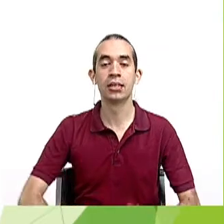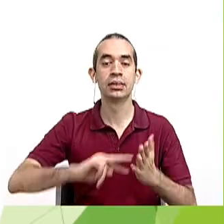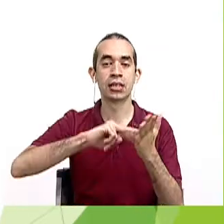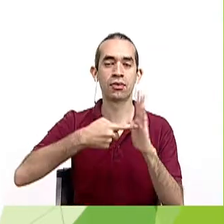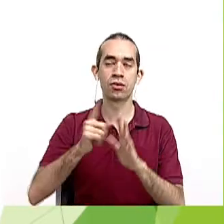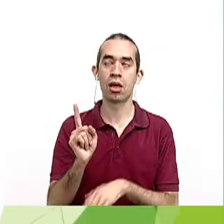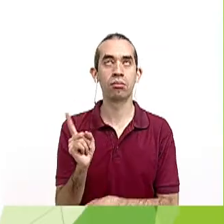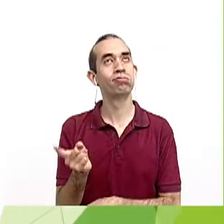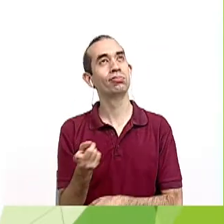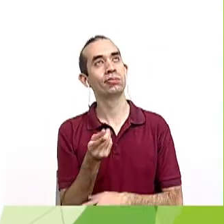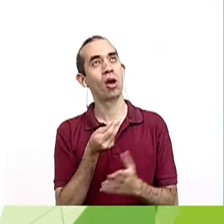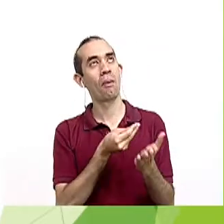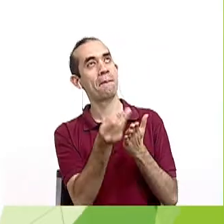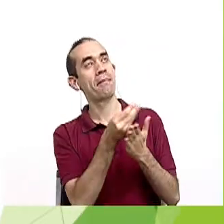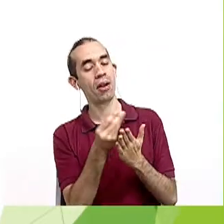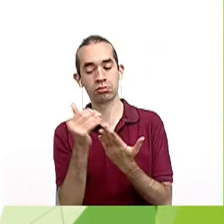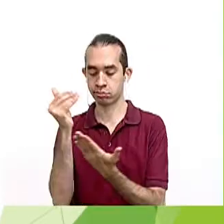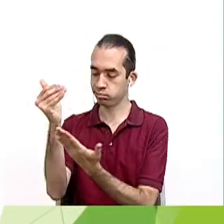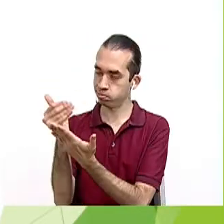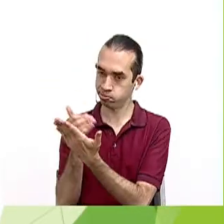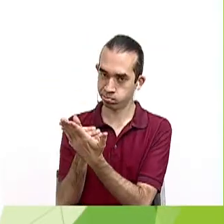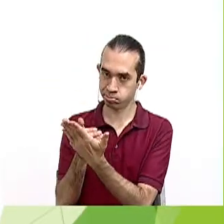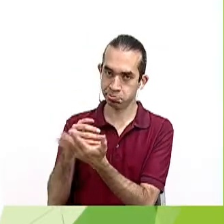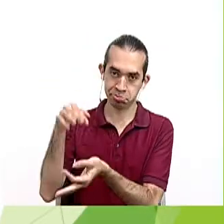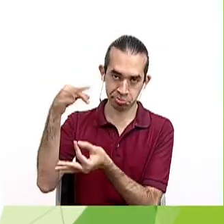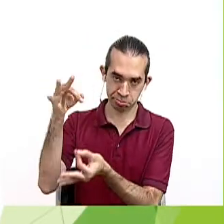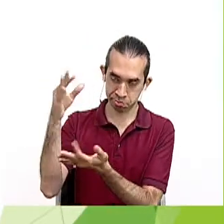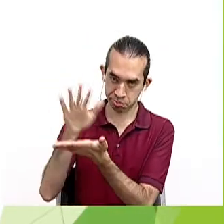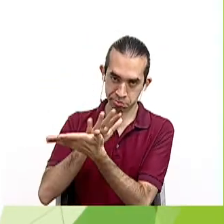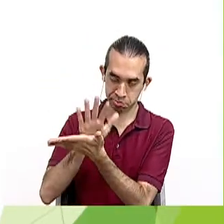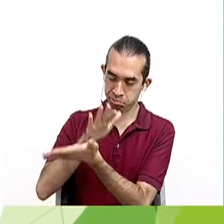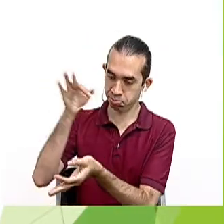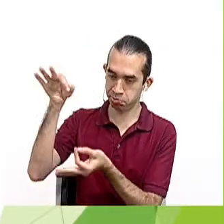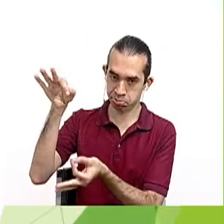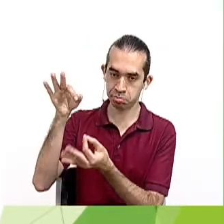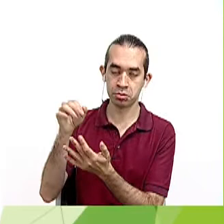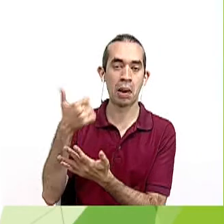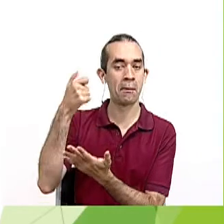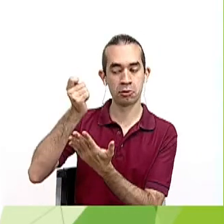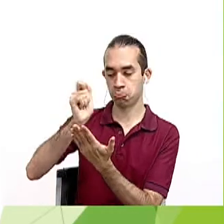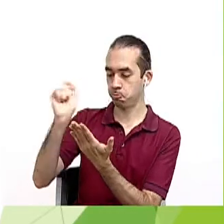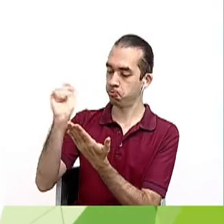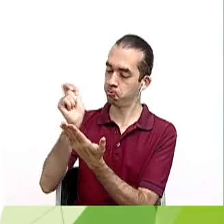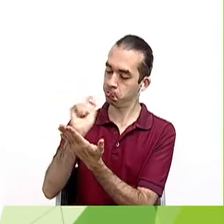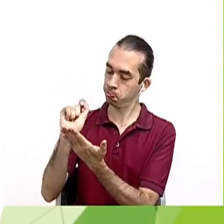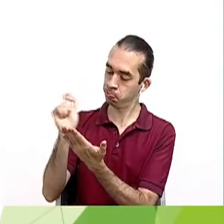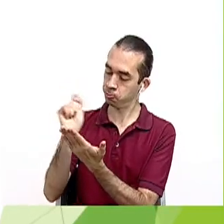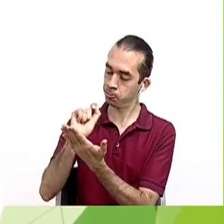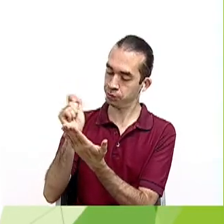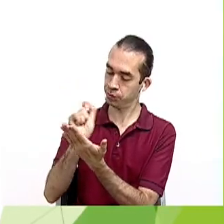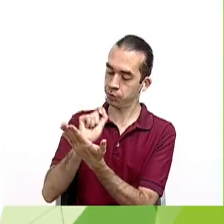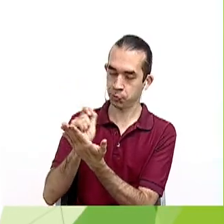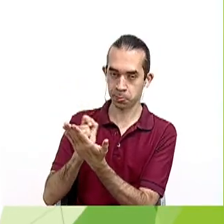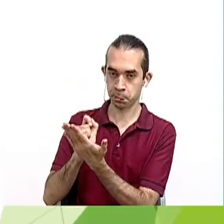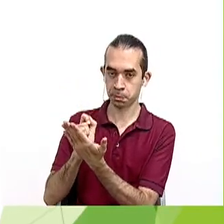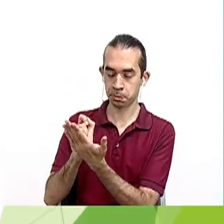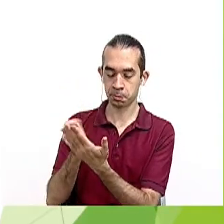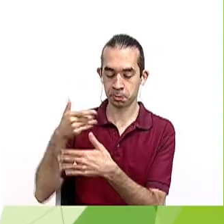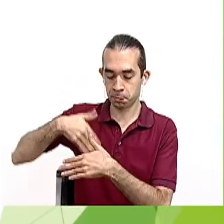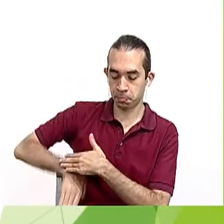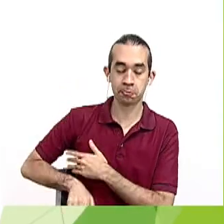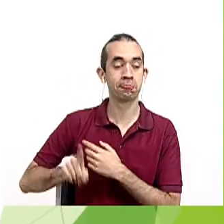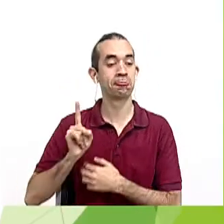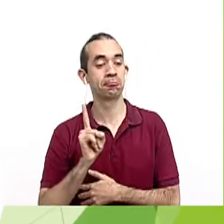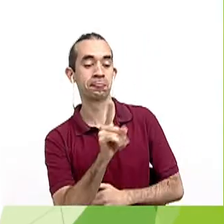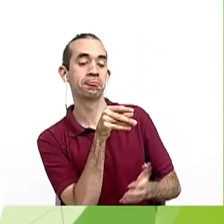shopping, which you write on a piece of paper. You take a pen or a pencil and then you take your shopping list and you check